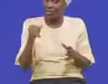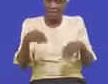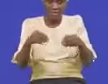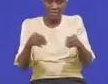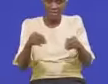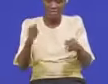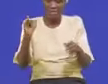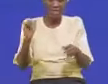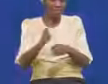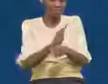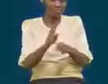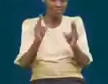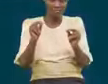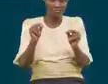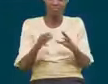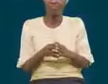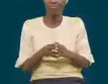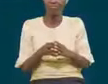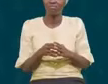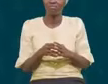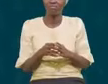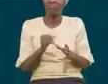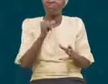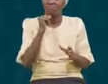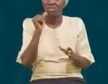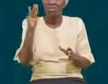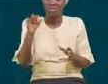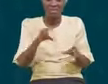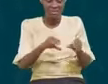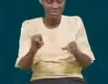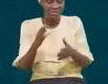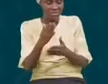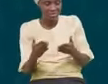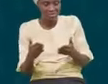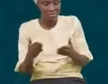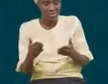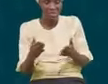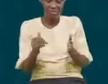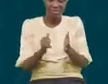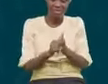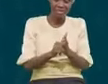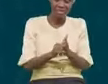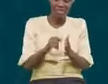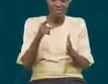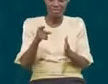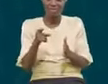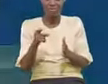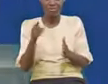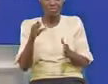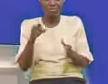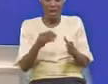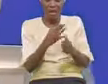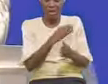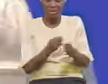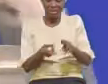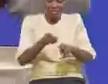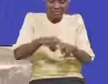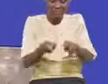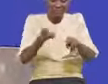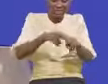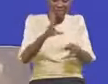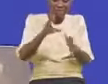butter. Menyebe nade, afle nu o. By doing something, piling up your own good works. And then